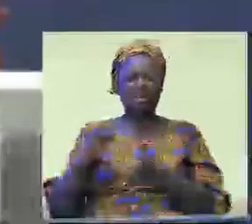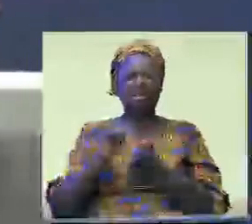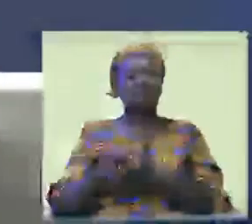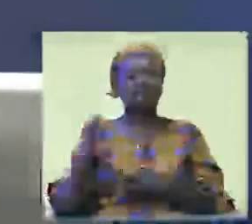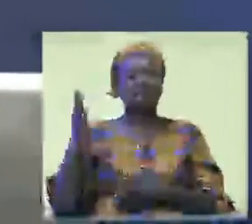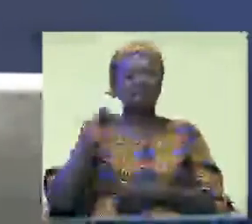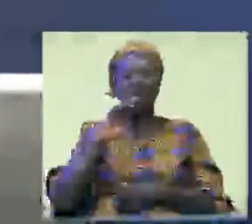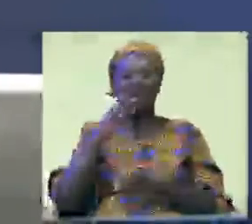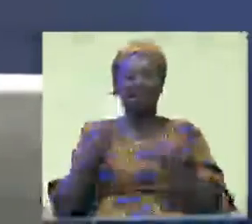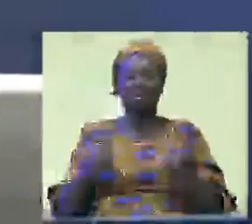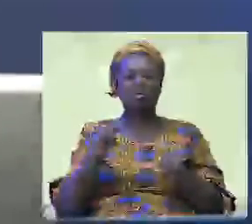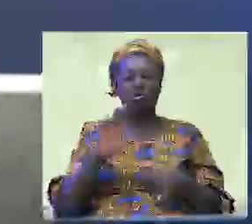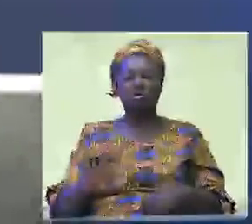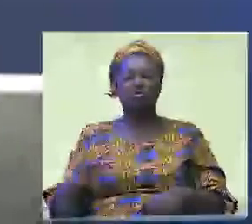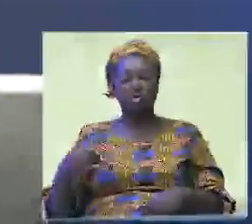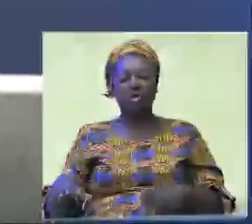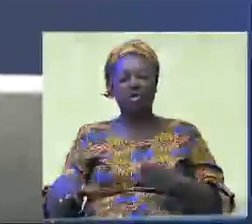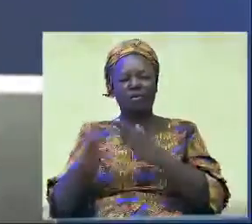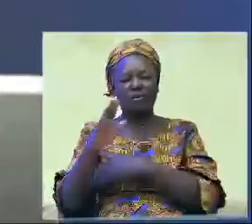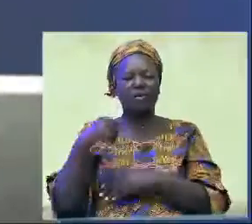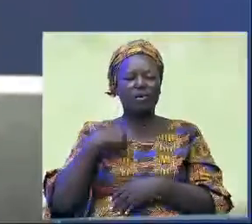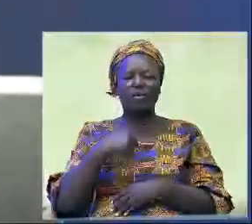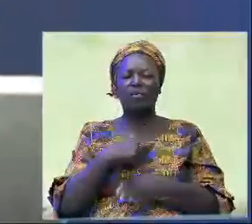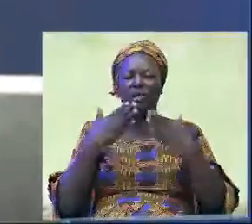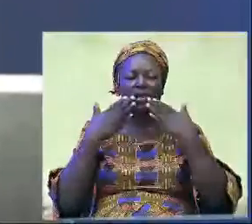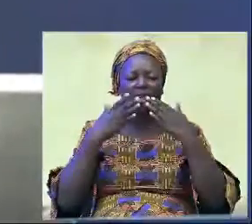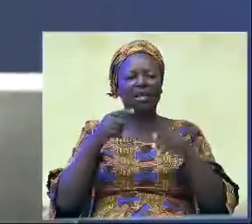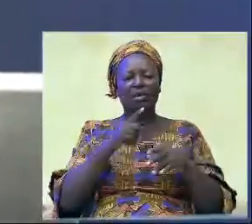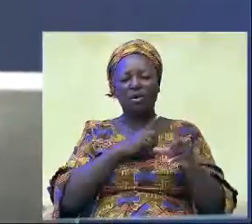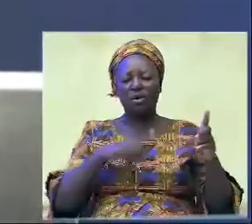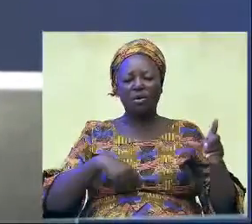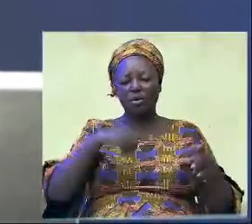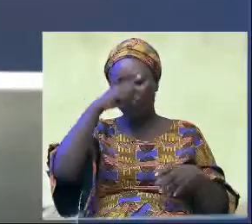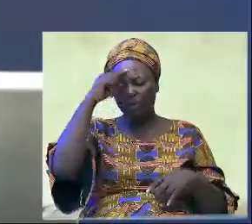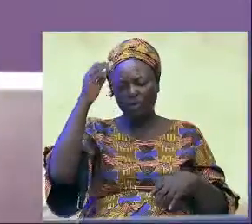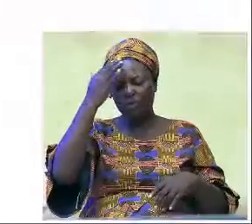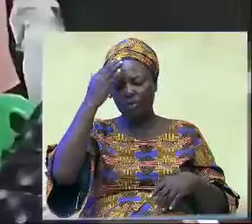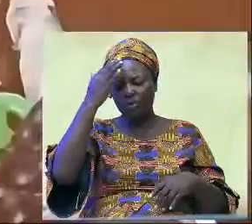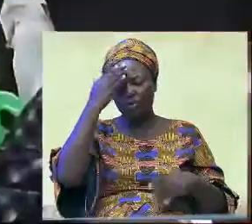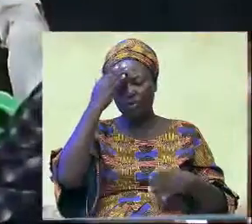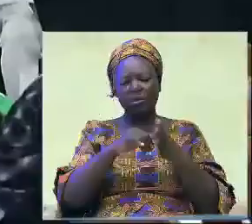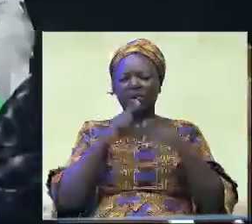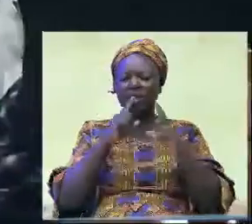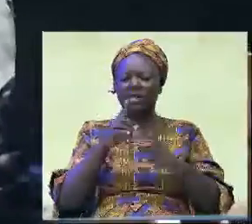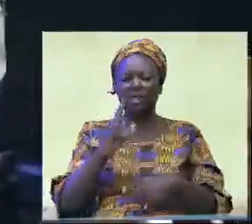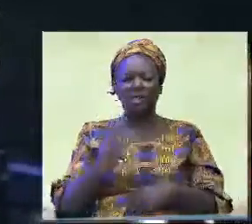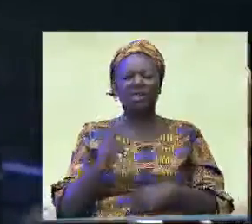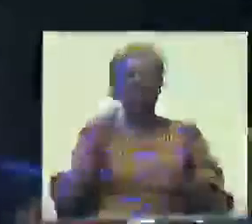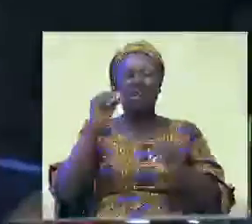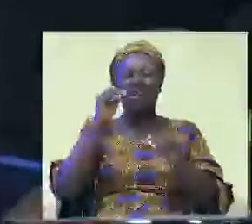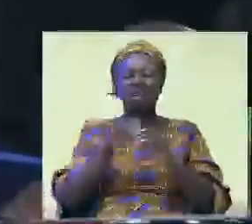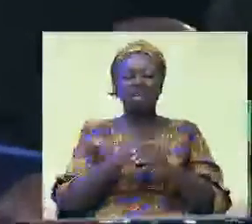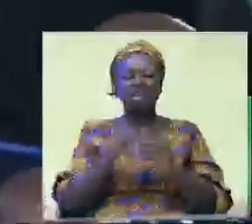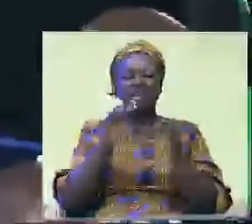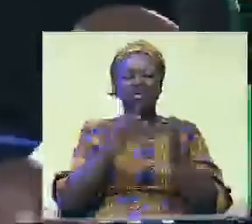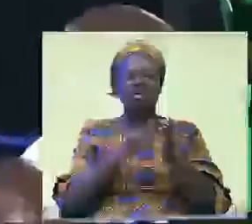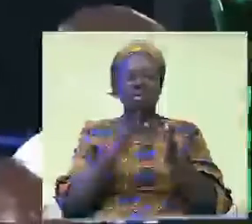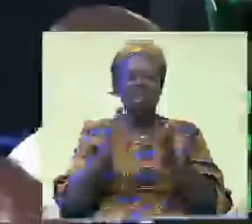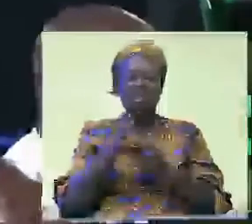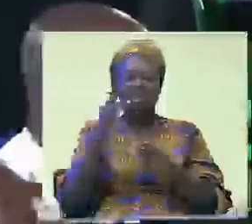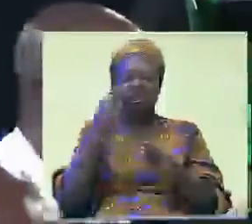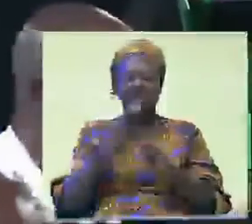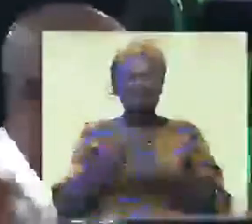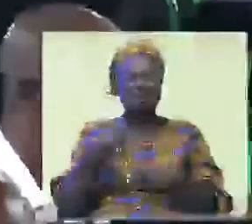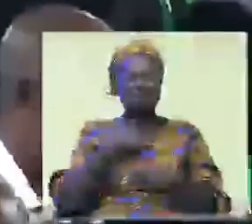witness in their hearts that they are now children of God. We thank you, Lord, because we know you